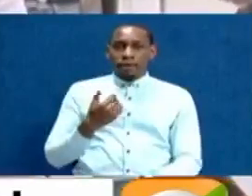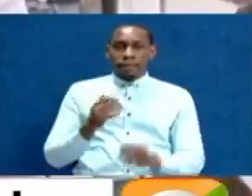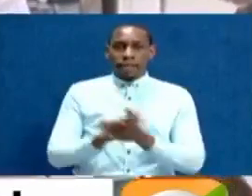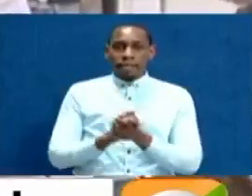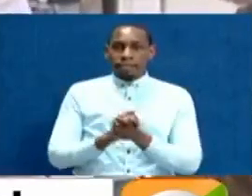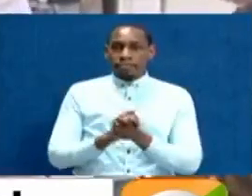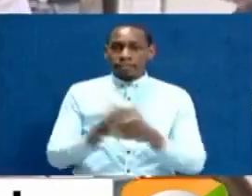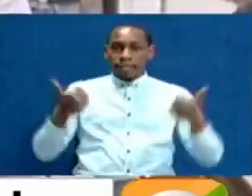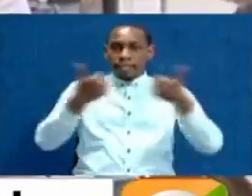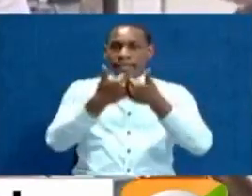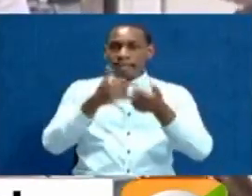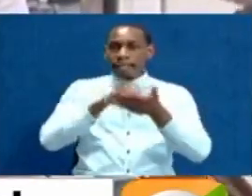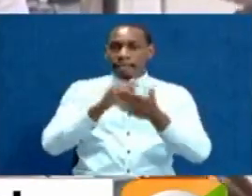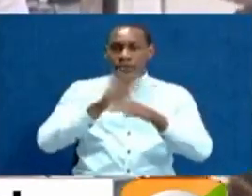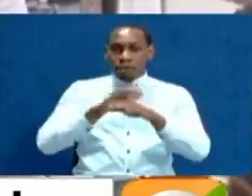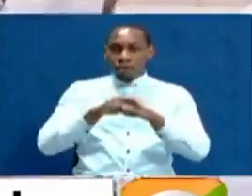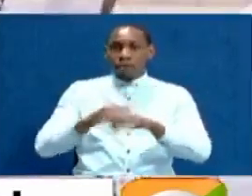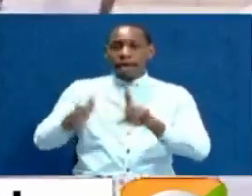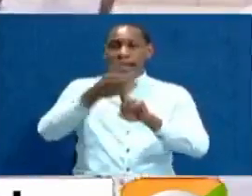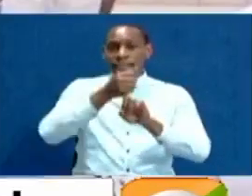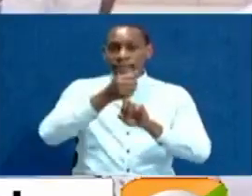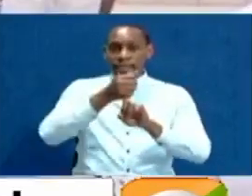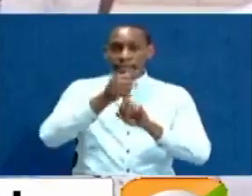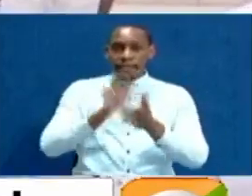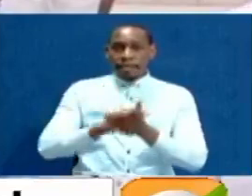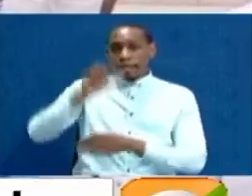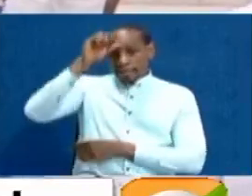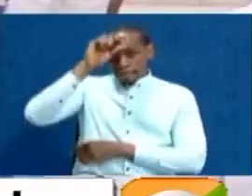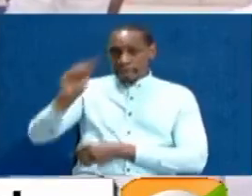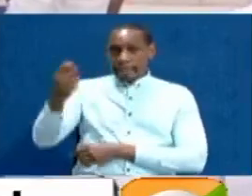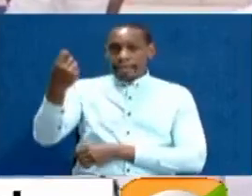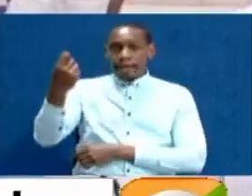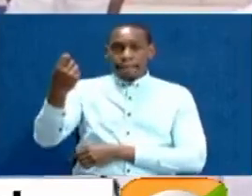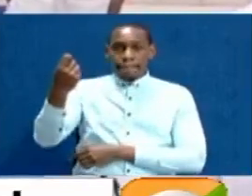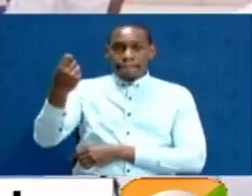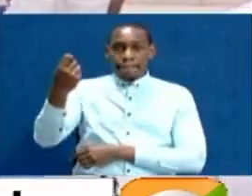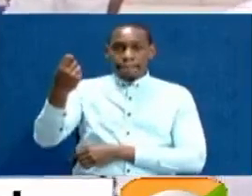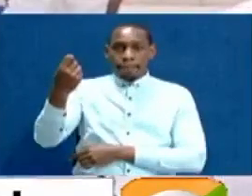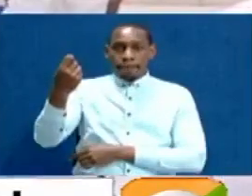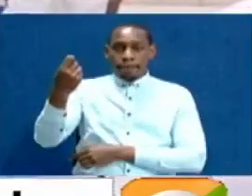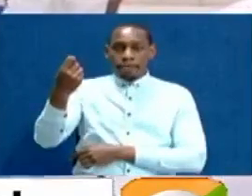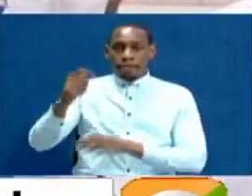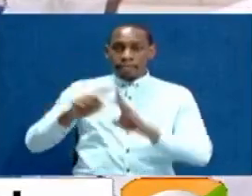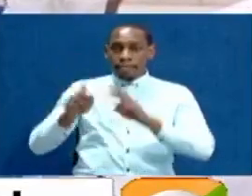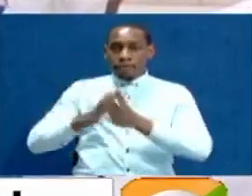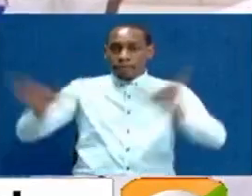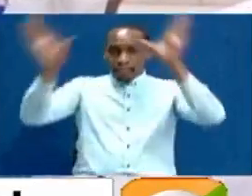tournament, and itself is a really great accomplishment. The government of Kenya, from the head of